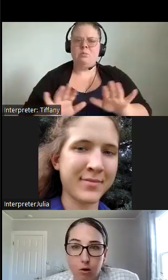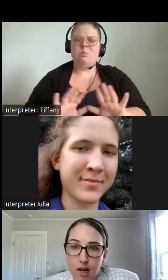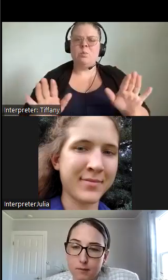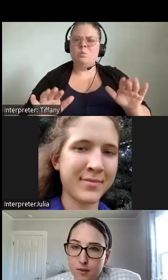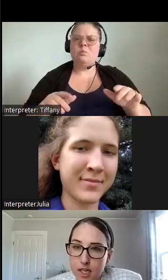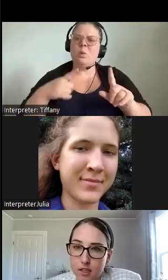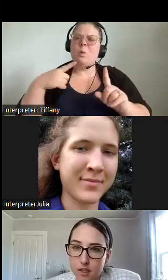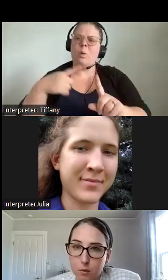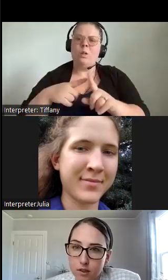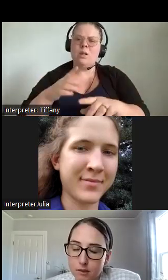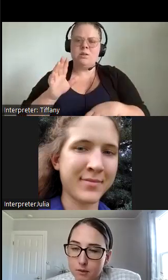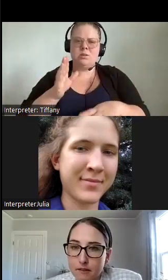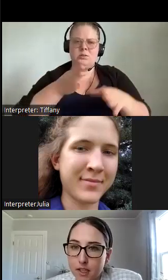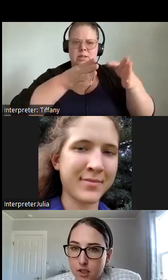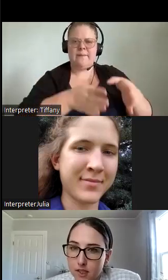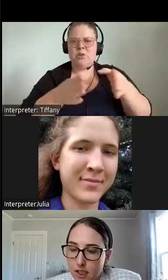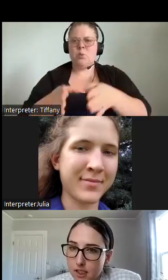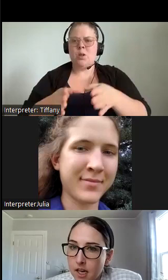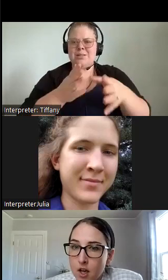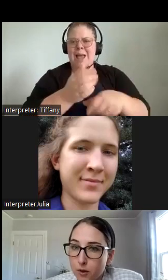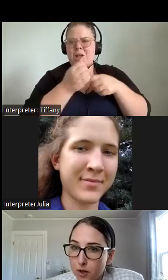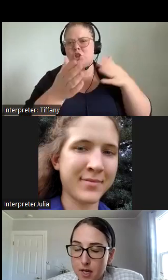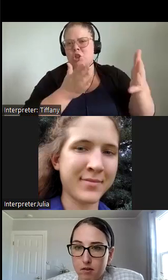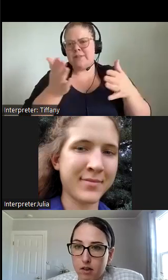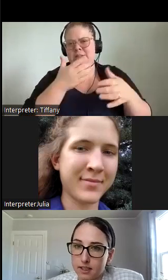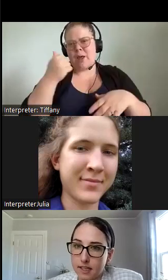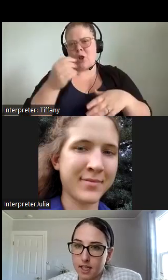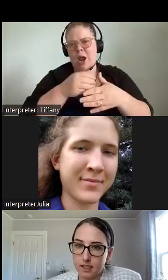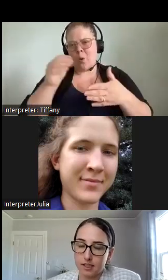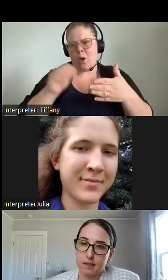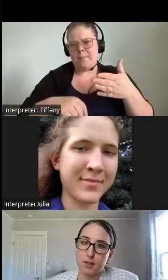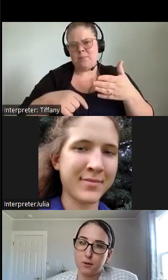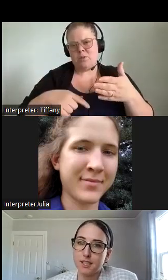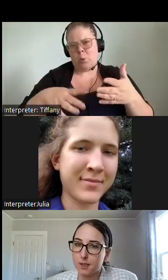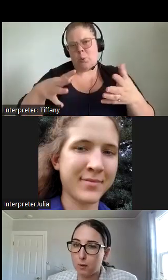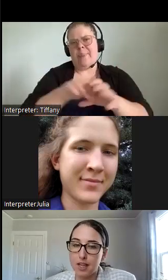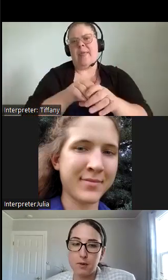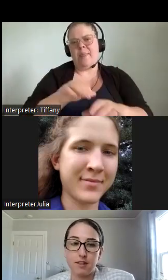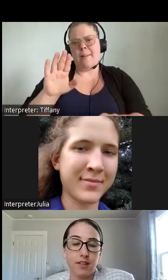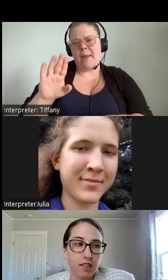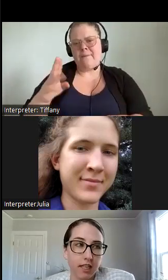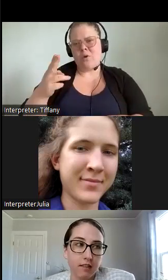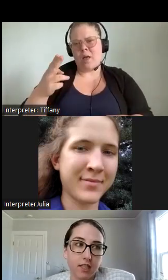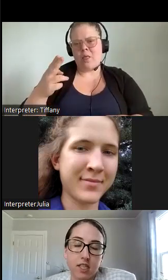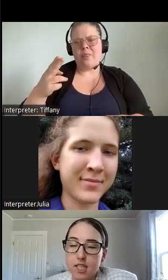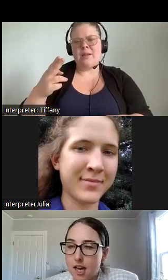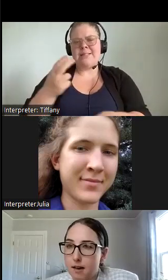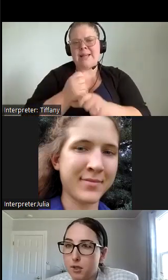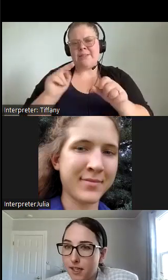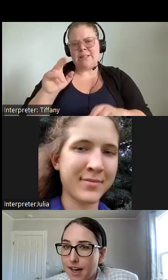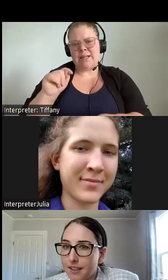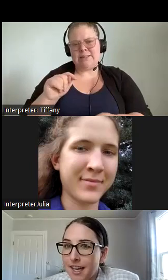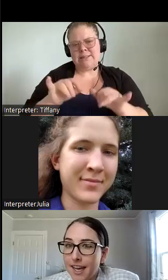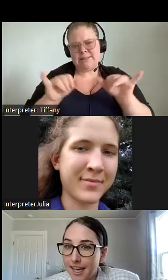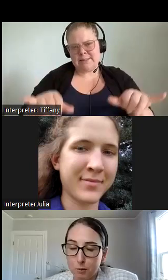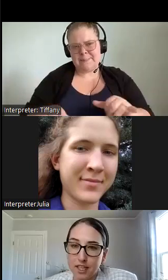better outcomes for the individuals receiving services through the behavioral health safety net system. So this is one way that we've envisioned